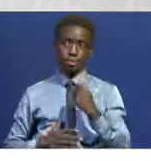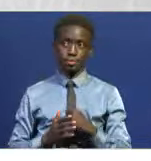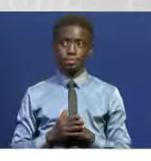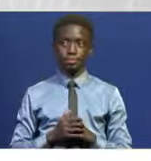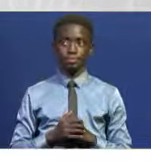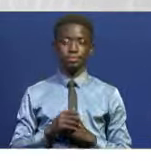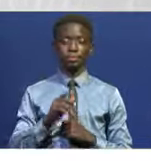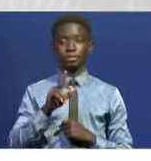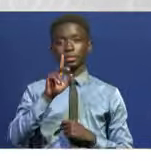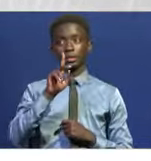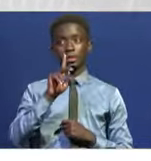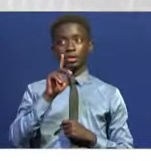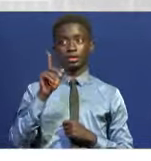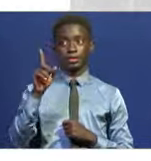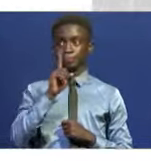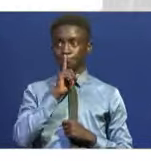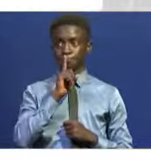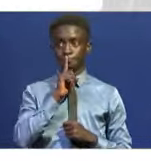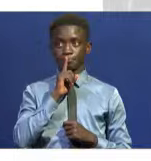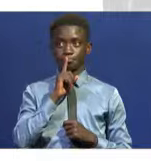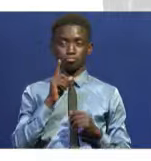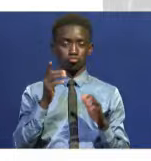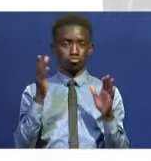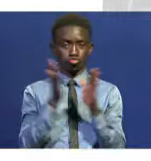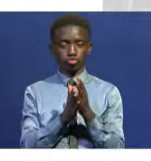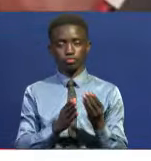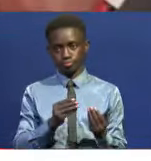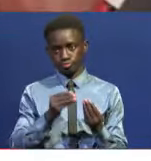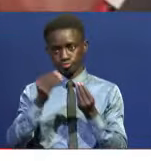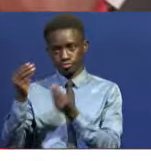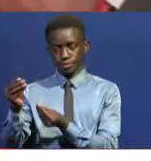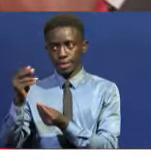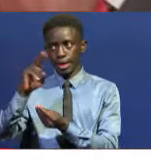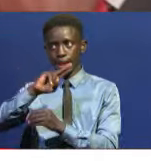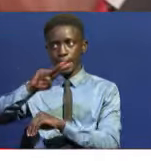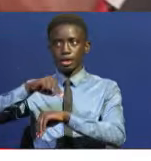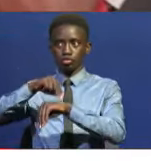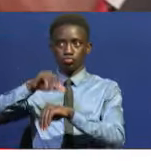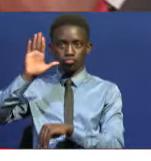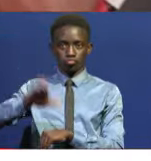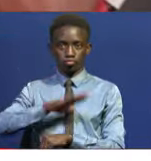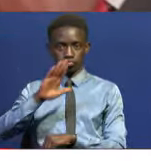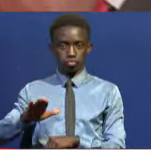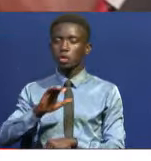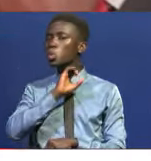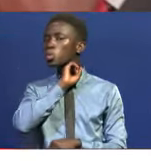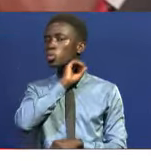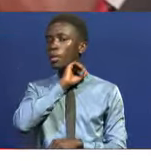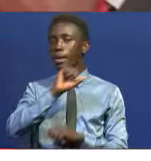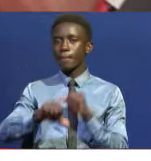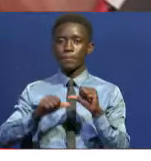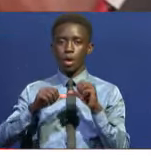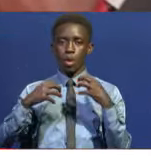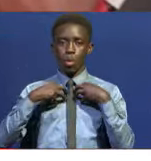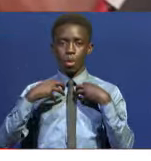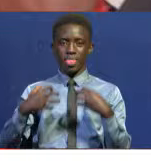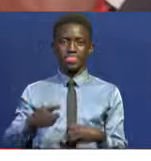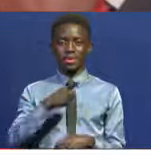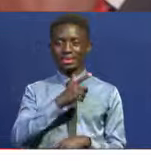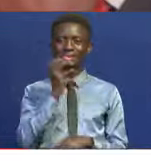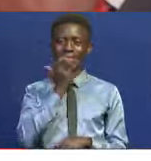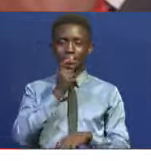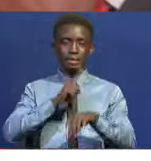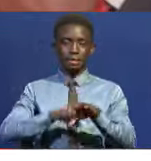in the over 200-page document before the House, especially on the worth of the second-in-command since he assumed